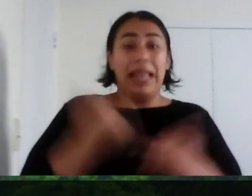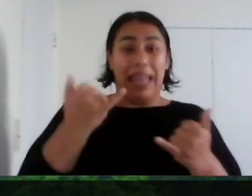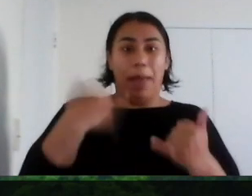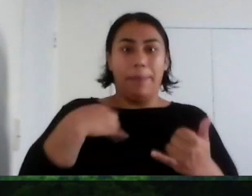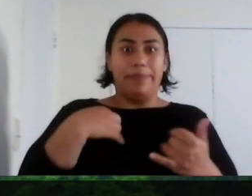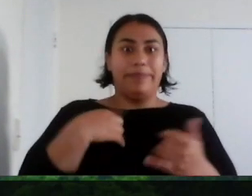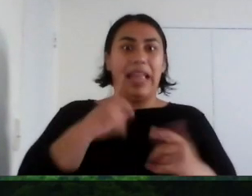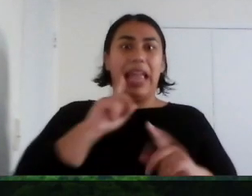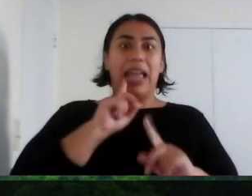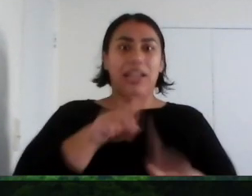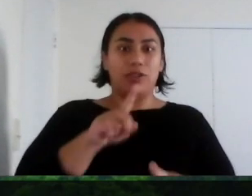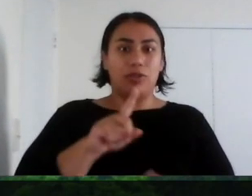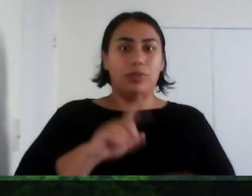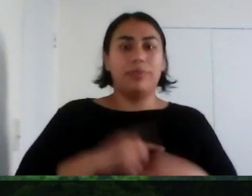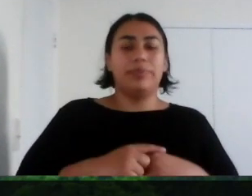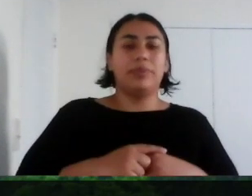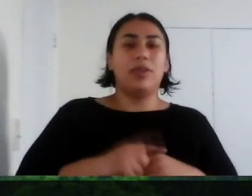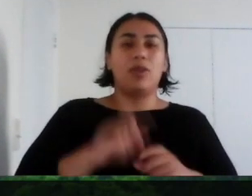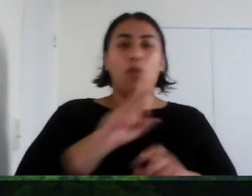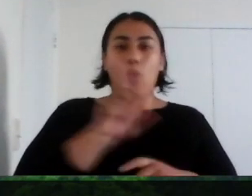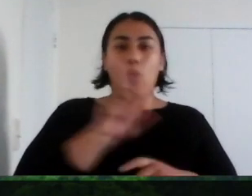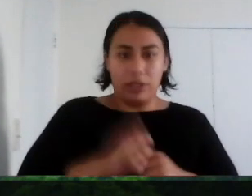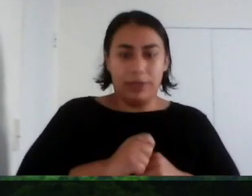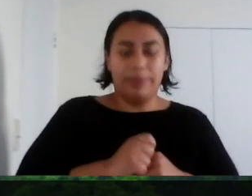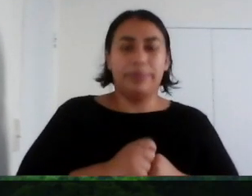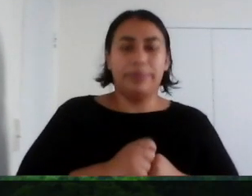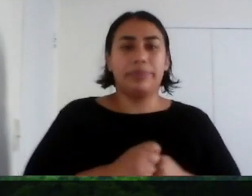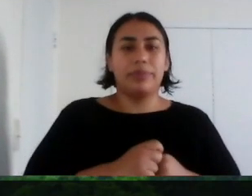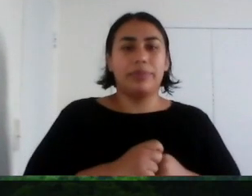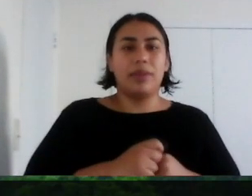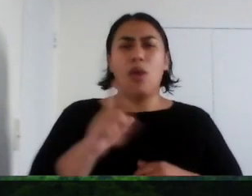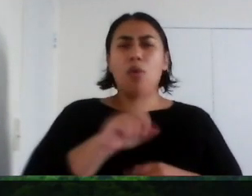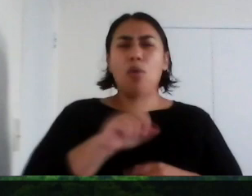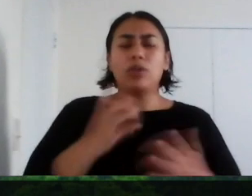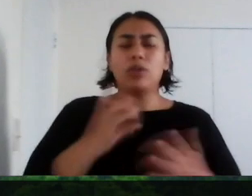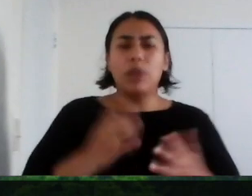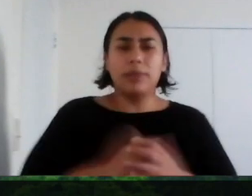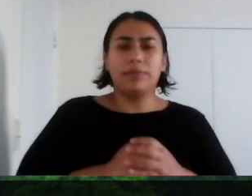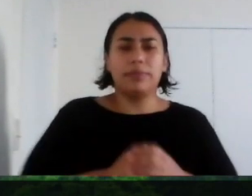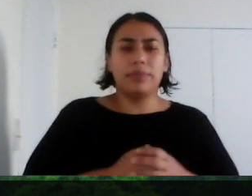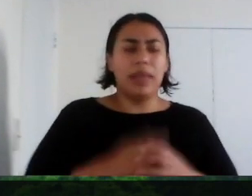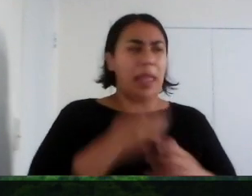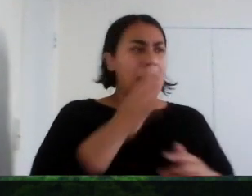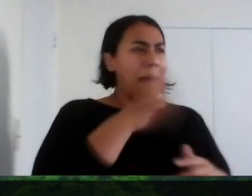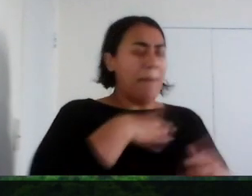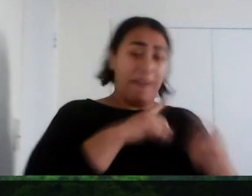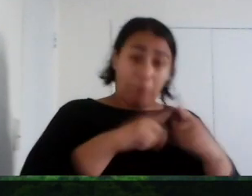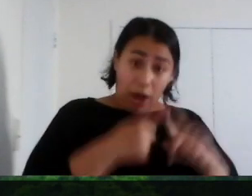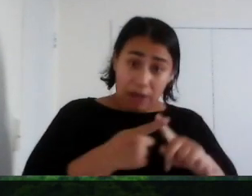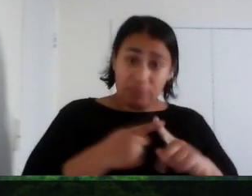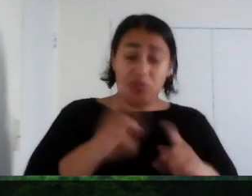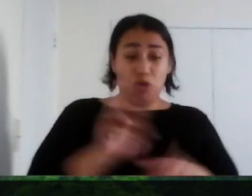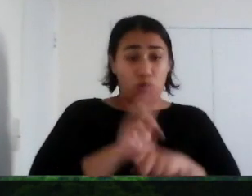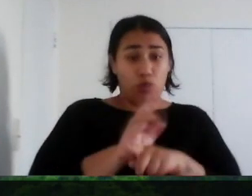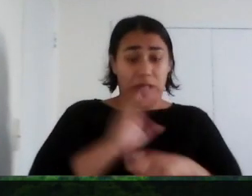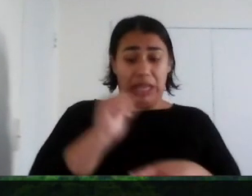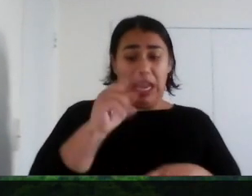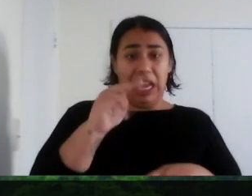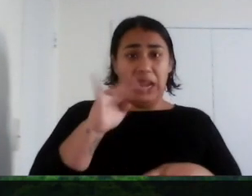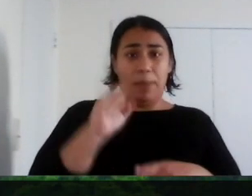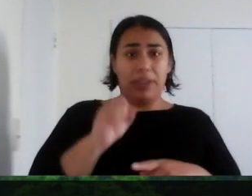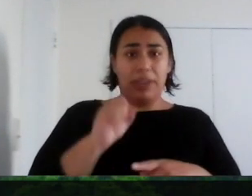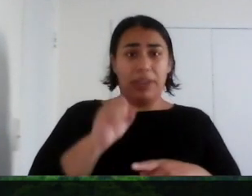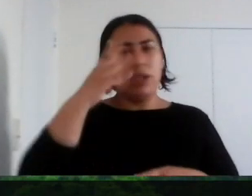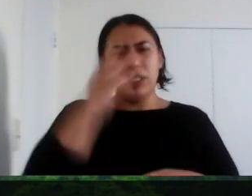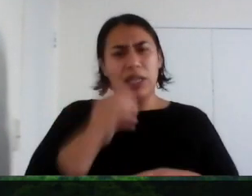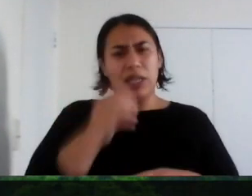And of course, thank you for those who sent in questions, which I'll go over now. So our first question was, my friend